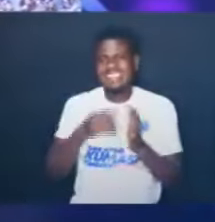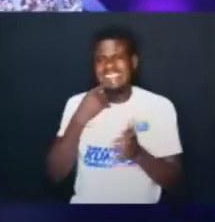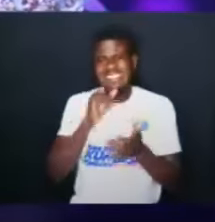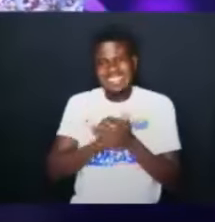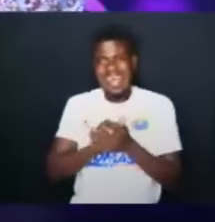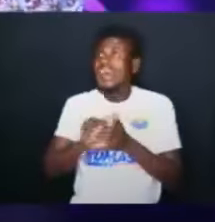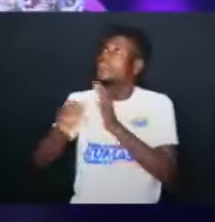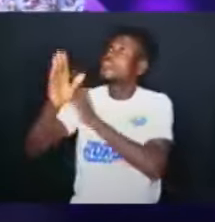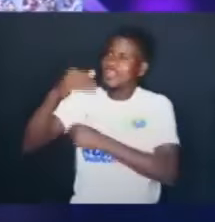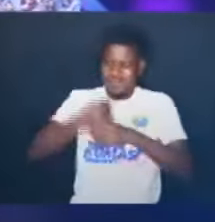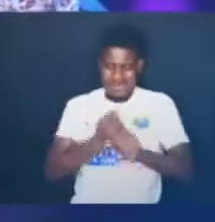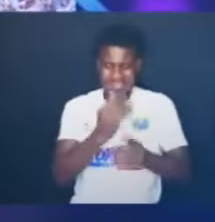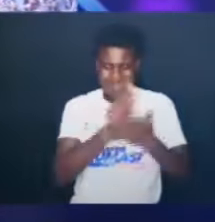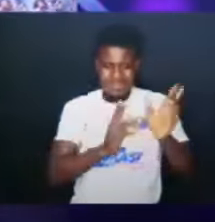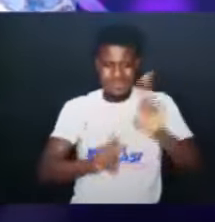and makes